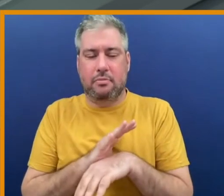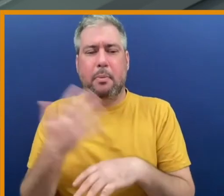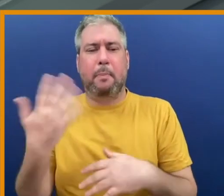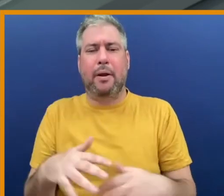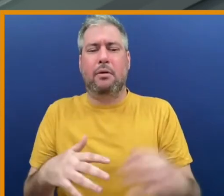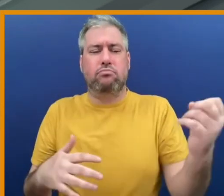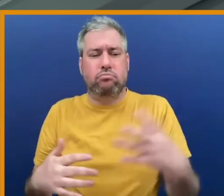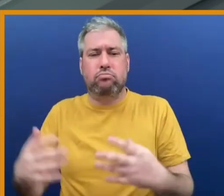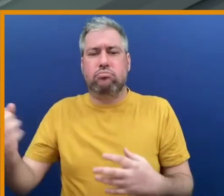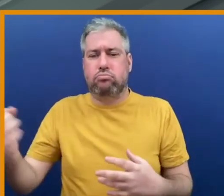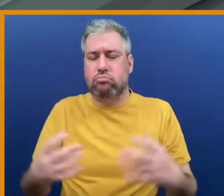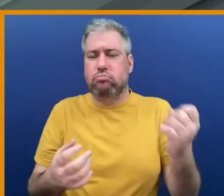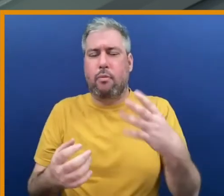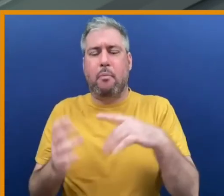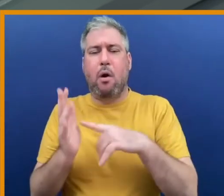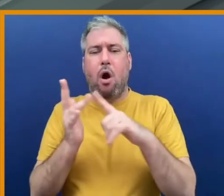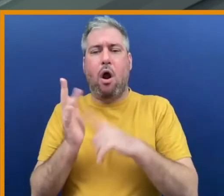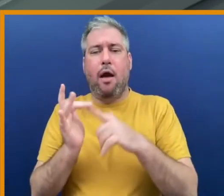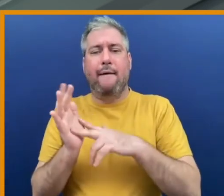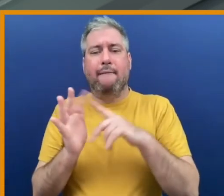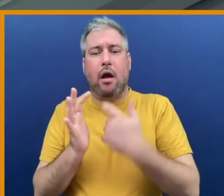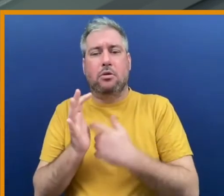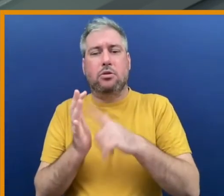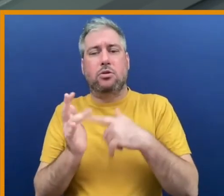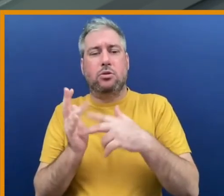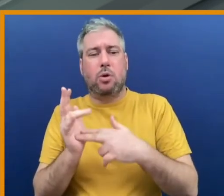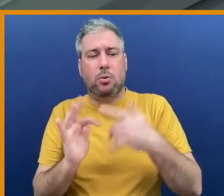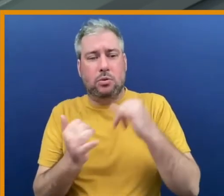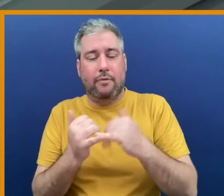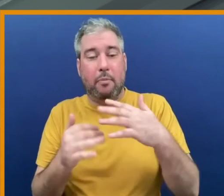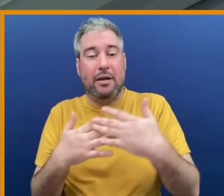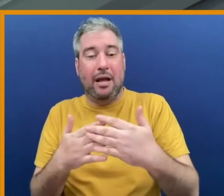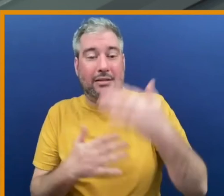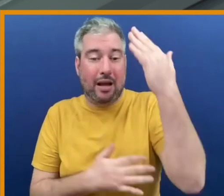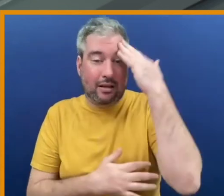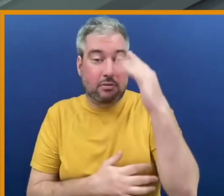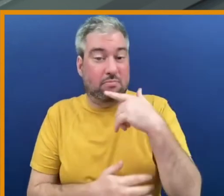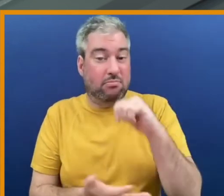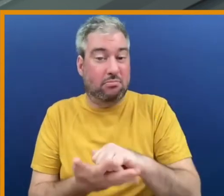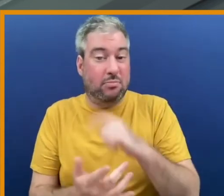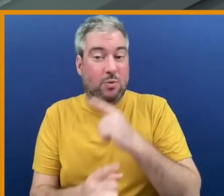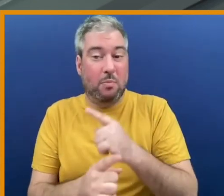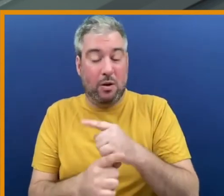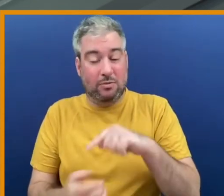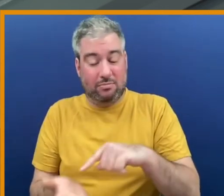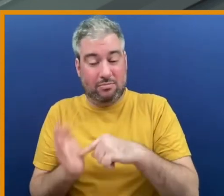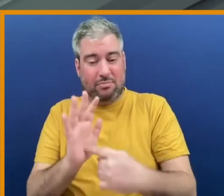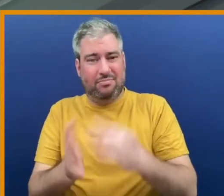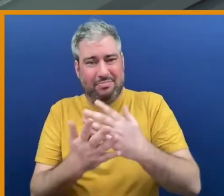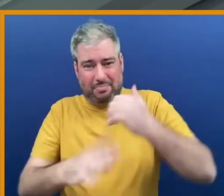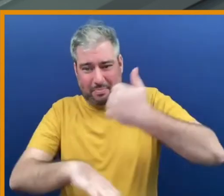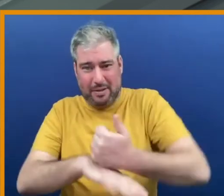that this represents the absolute basics of what we should expect from our parliamentarians. That is,